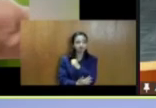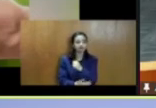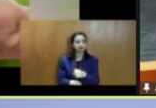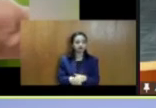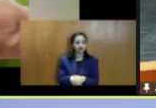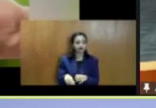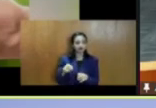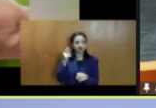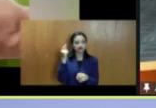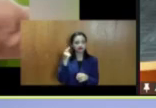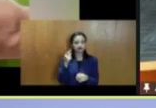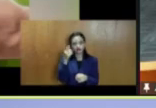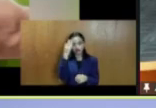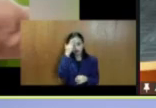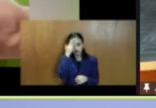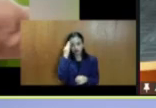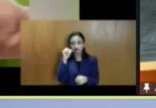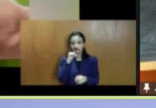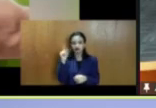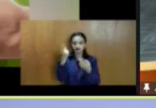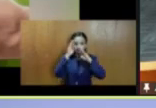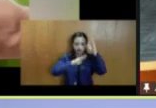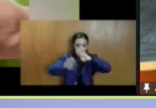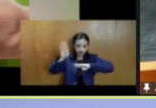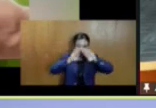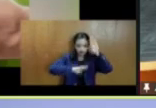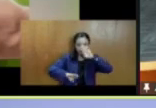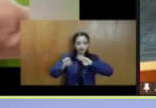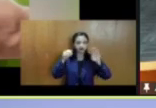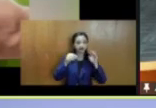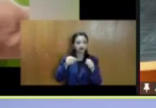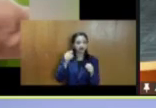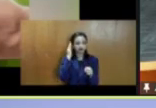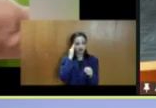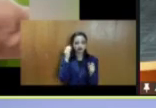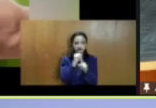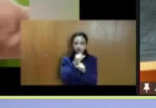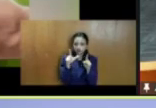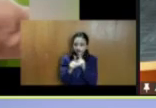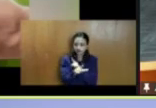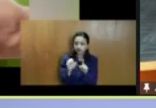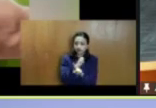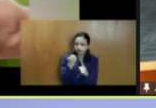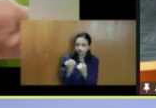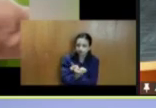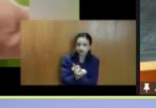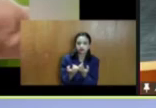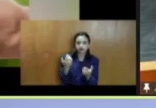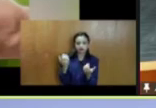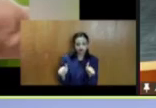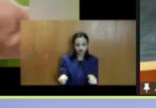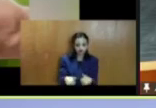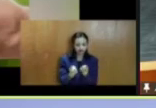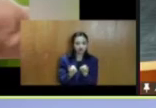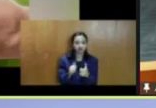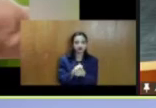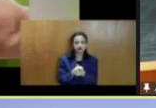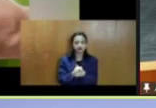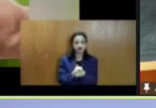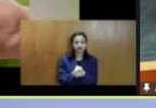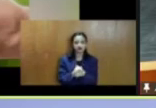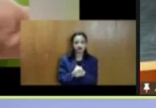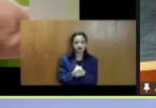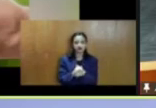It's not without its problems. We all kind of know a lot of the social and environmental challenges, and being